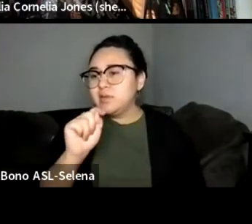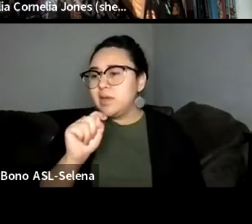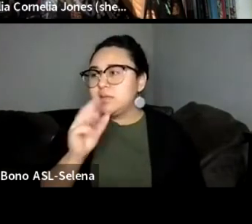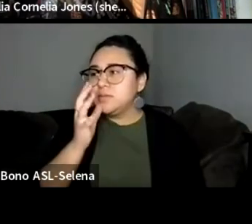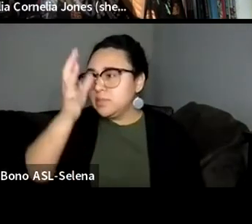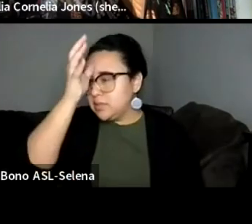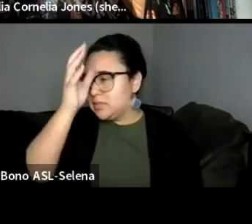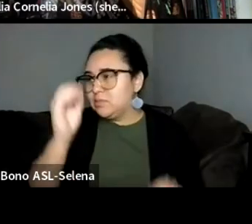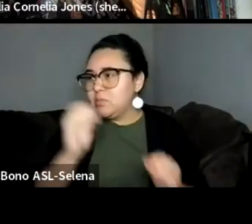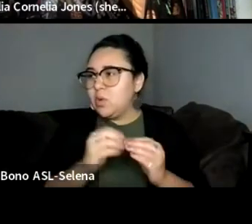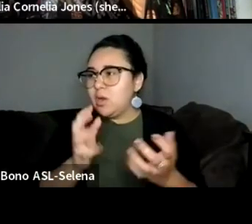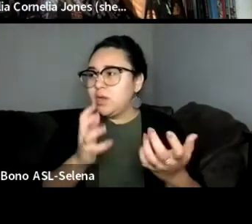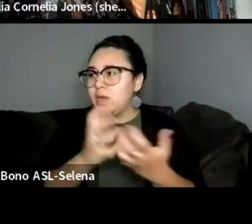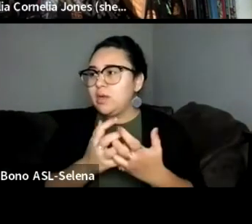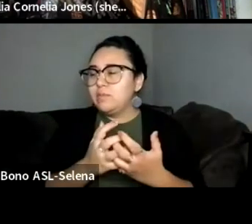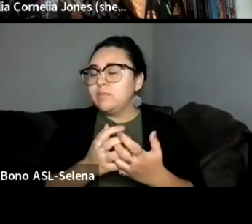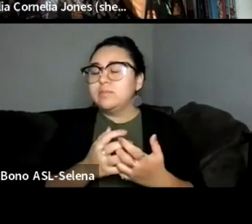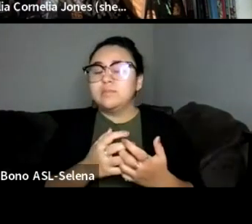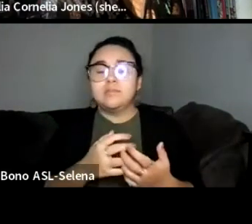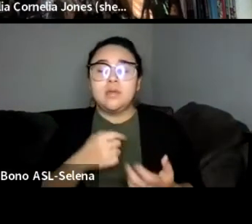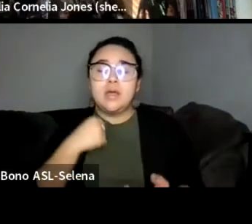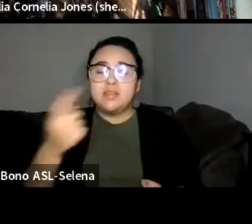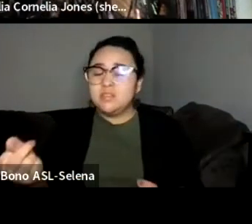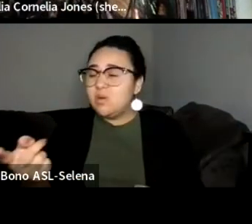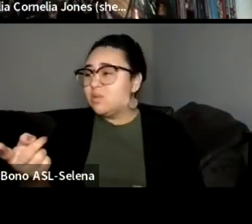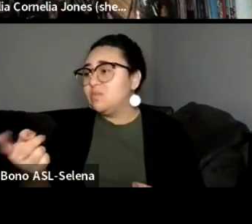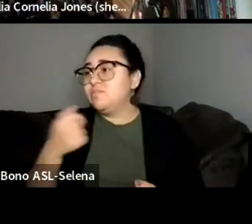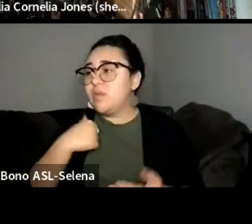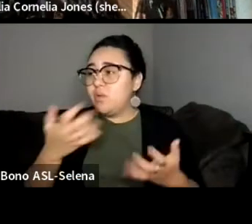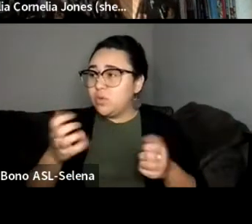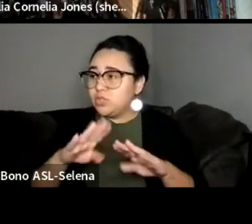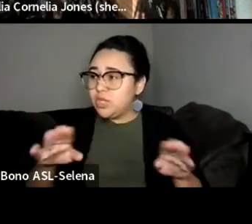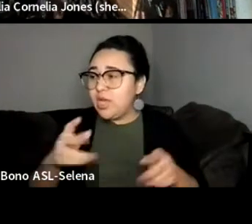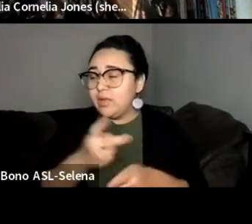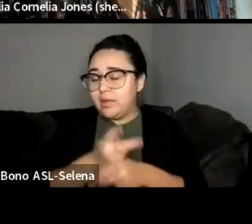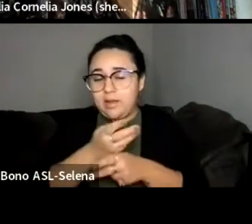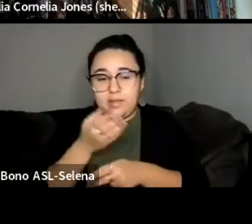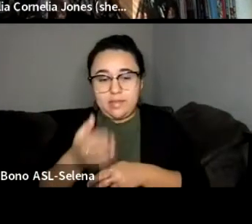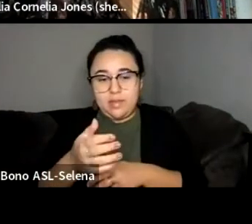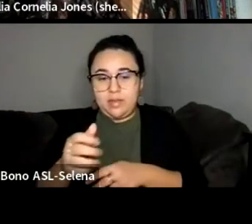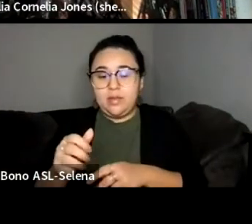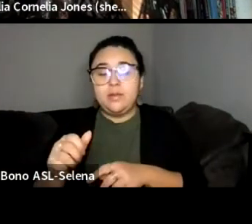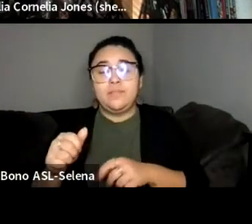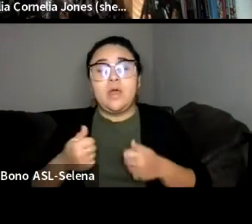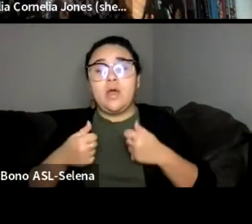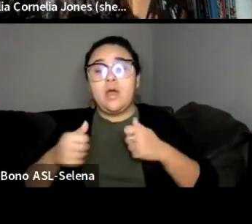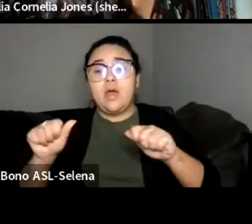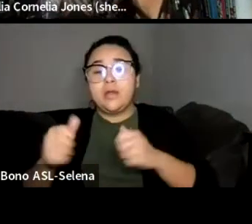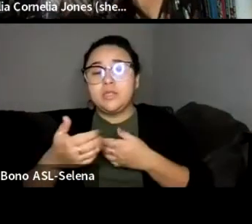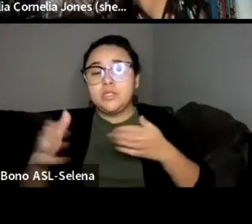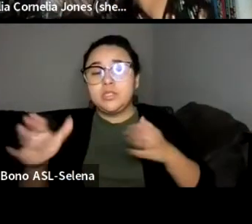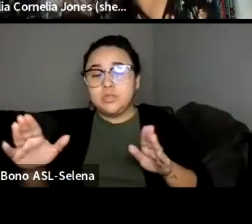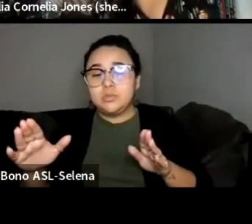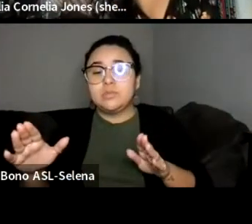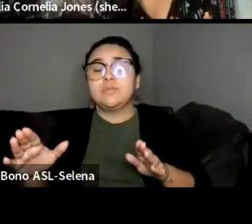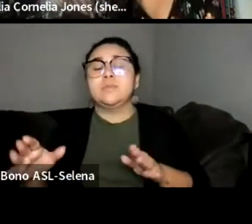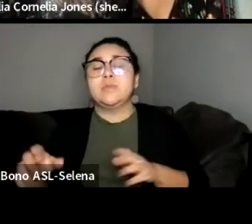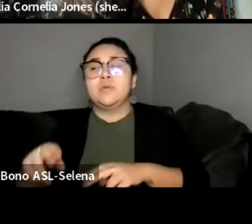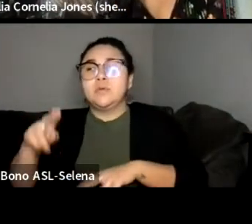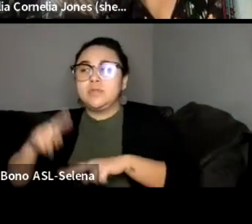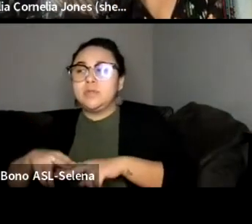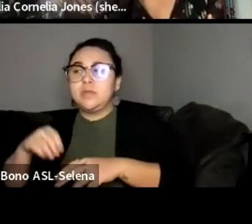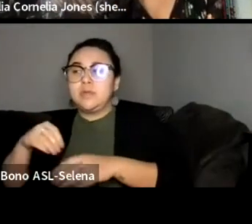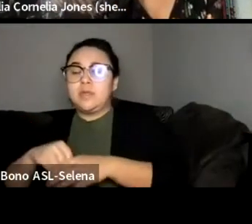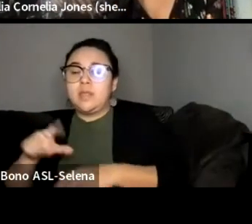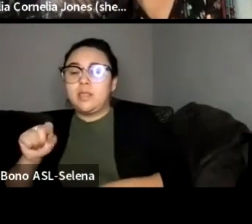rehearsals. You know, I want childcare in the audition room. So literally, like, we had people coming and people would sit with them in the lobby while they were